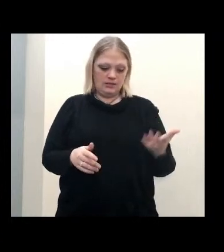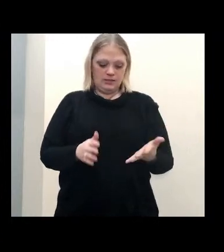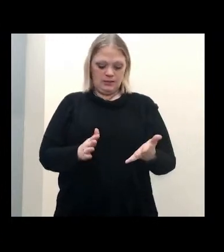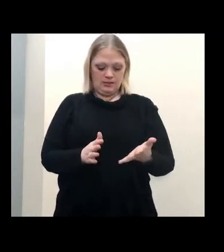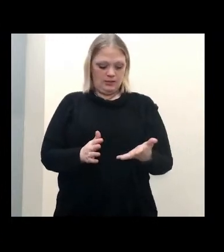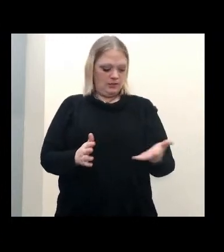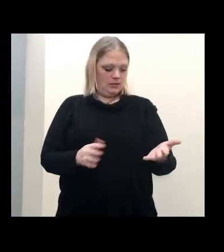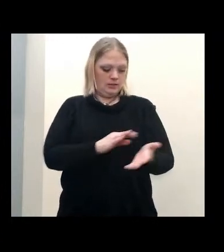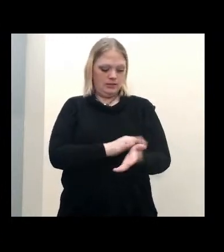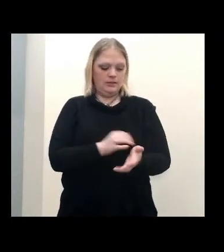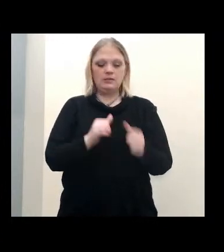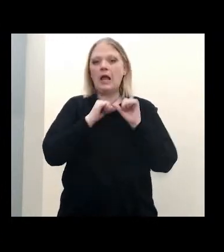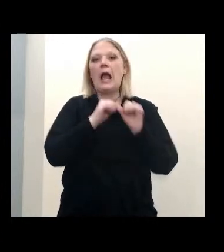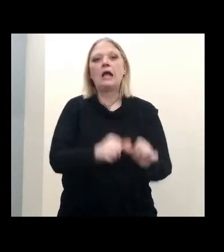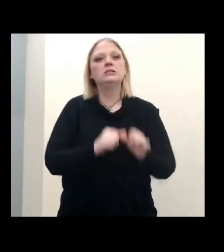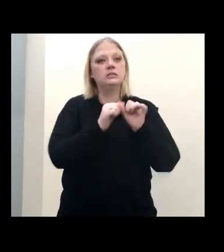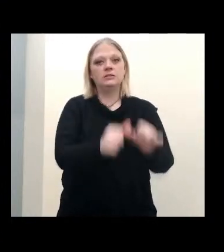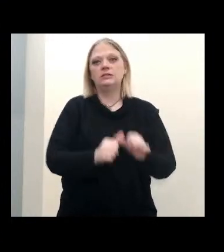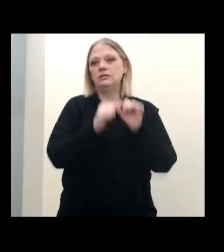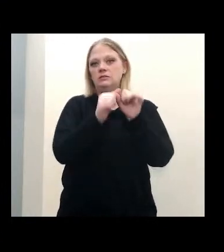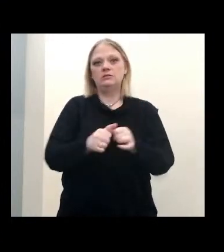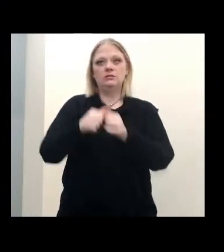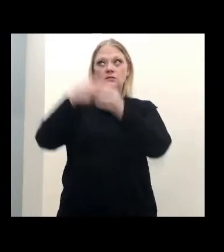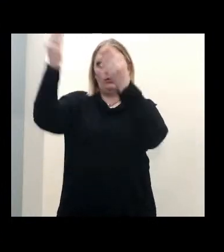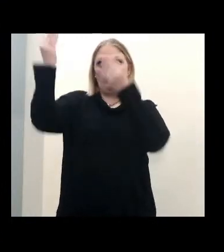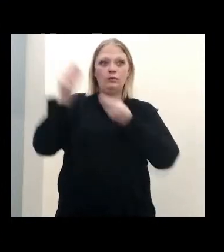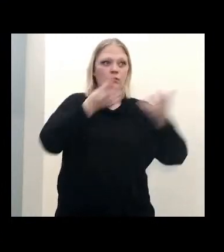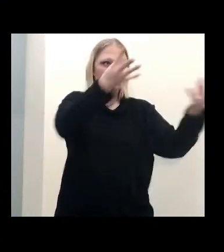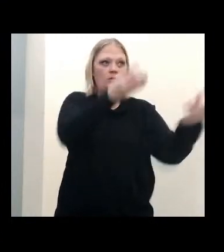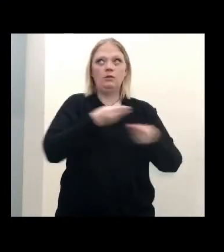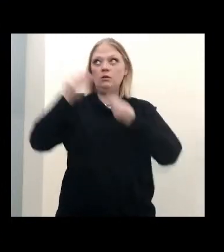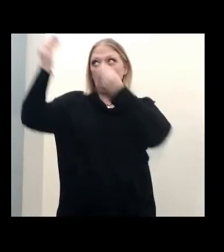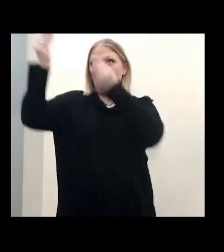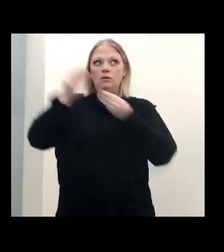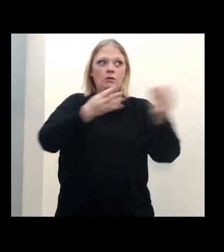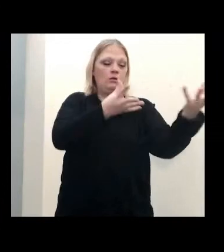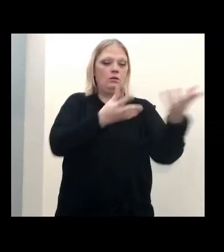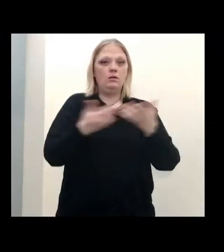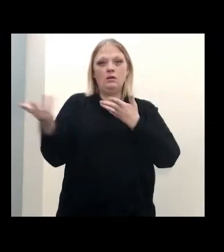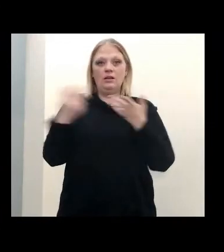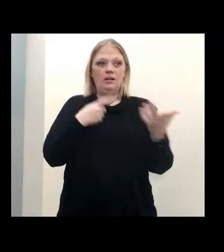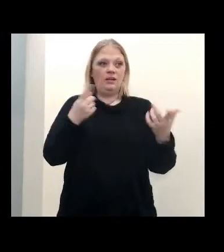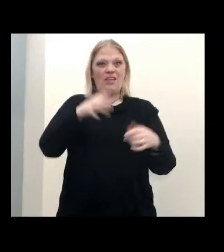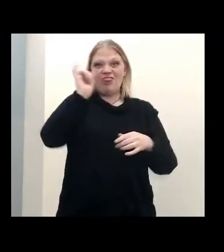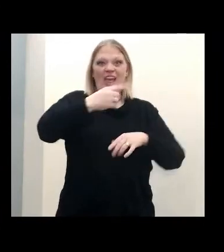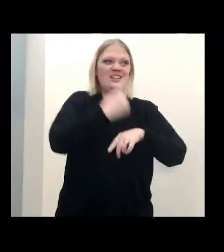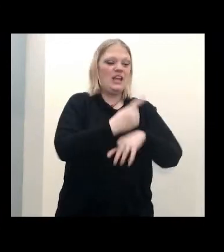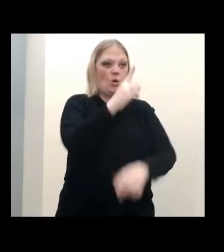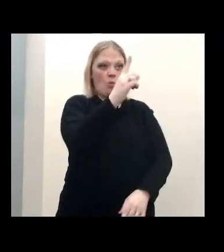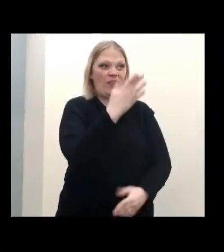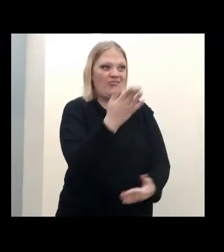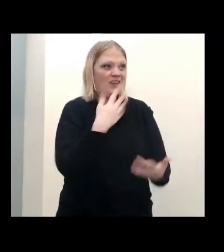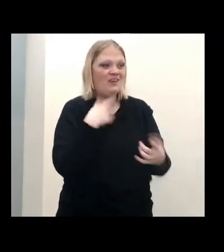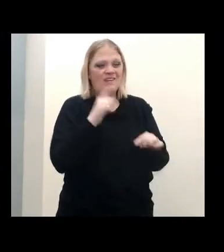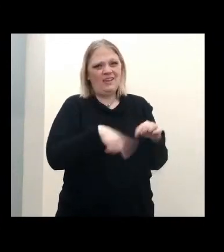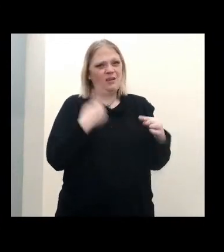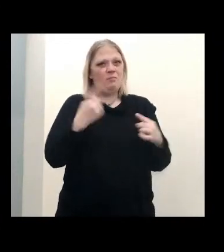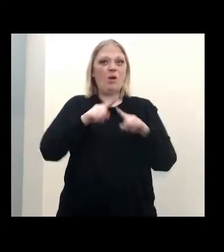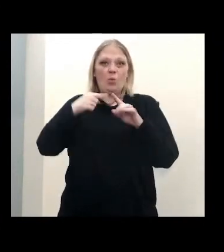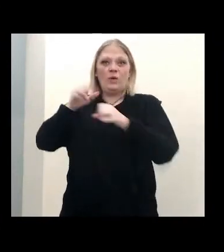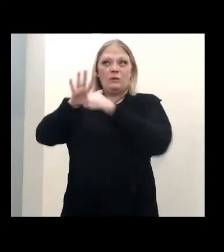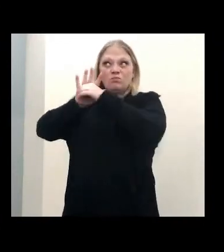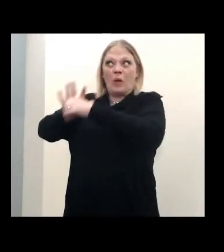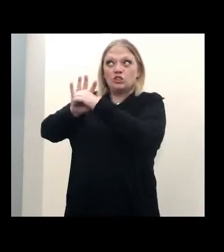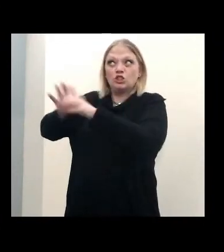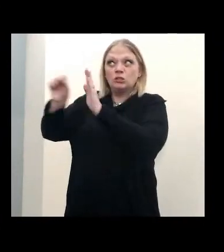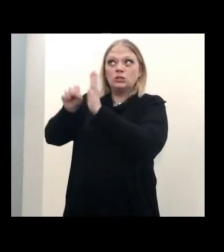it's just a constant flow of information. And while we may not get the one thing that people want that day, we can continue to put pressure on the state to give